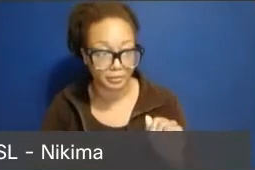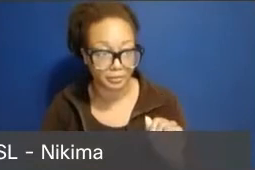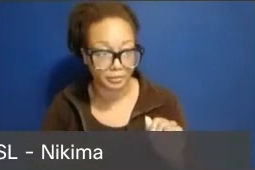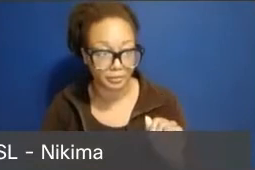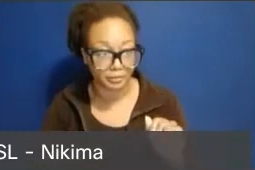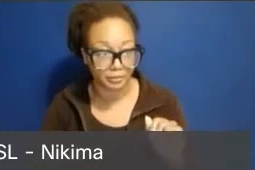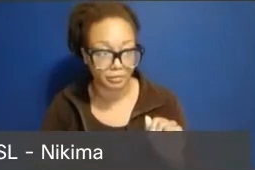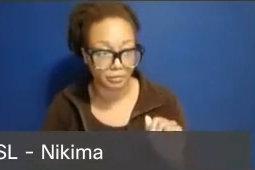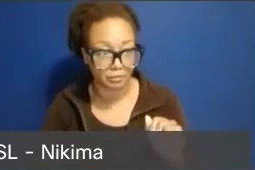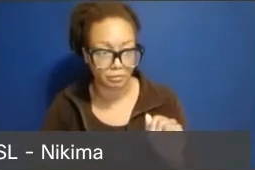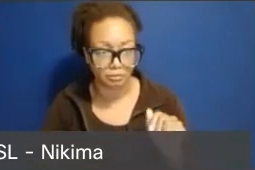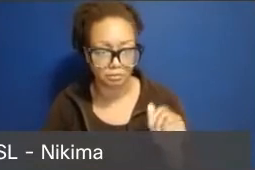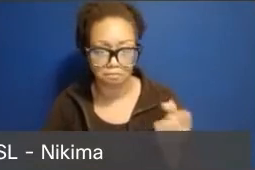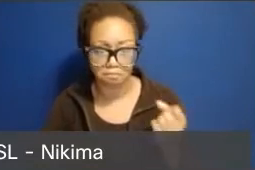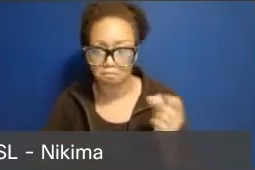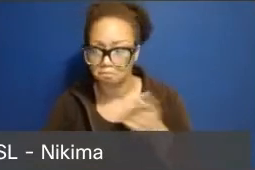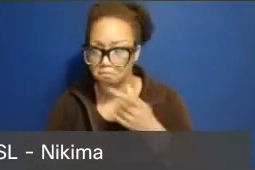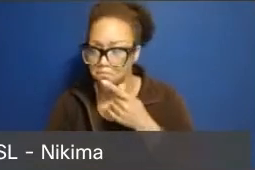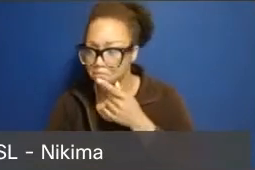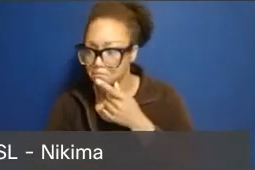Come on.